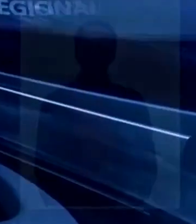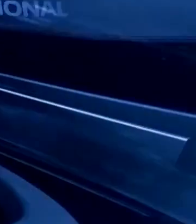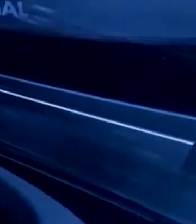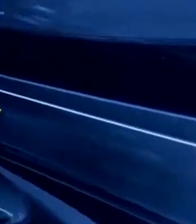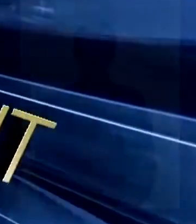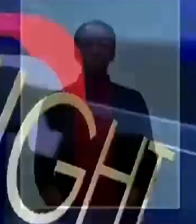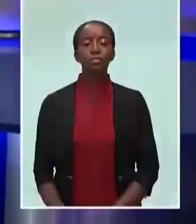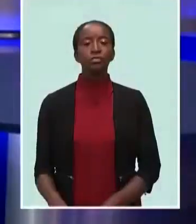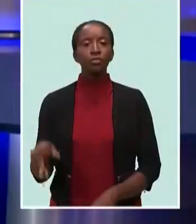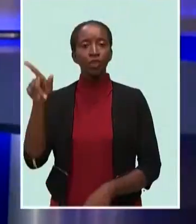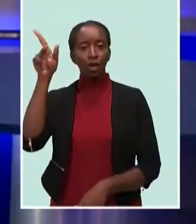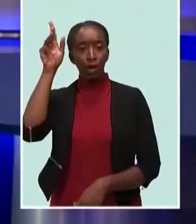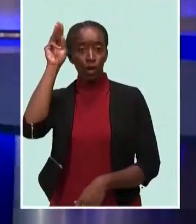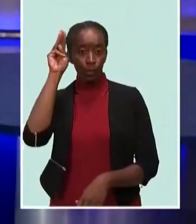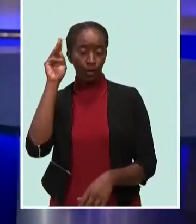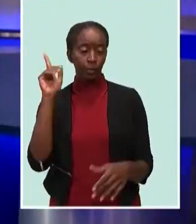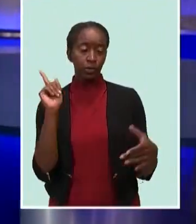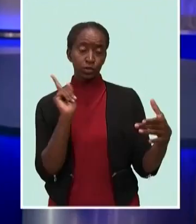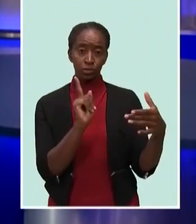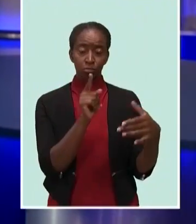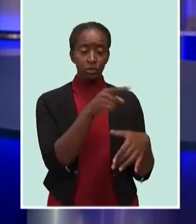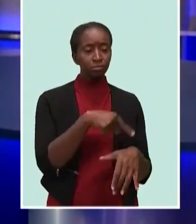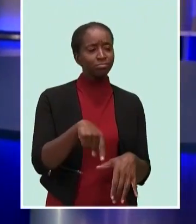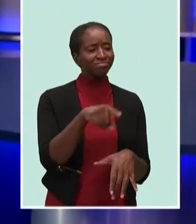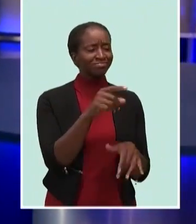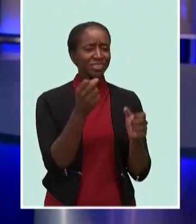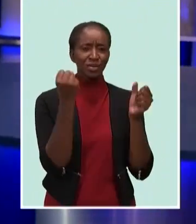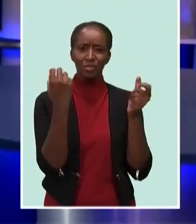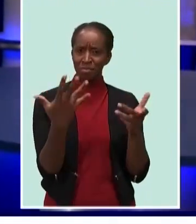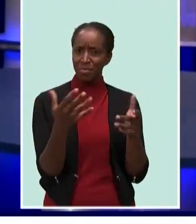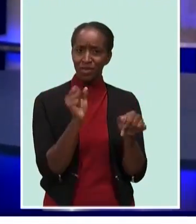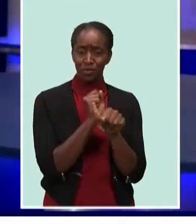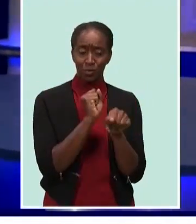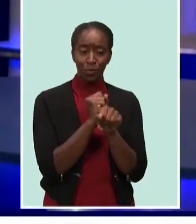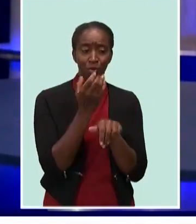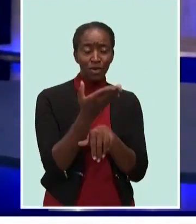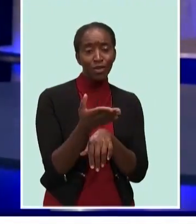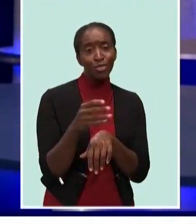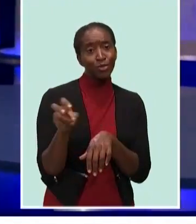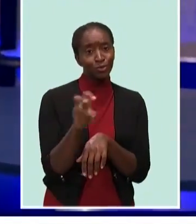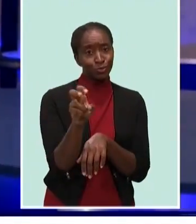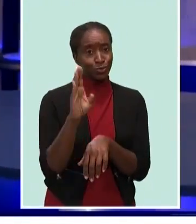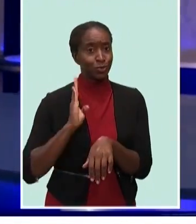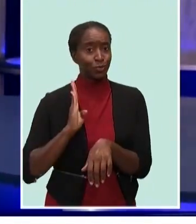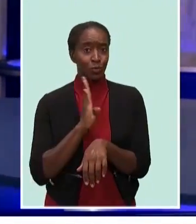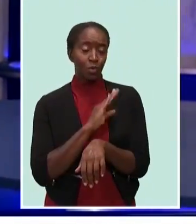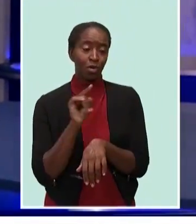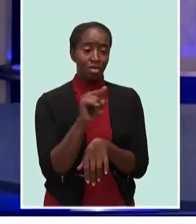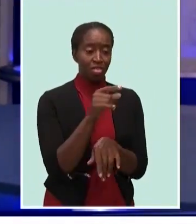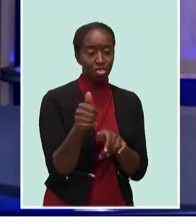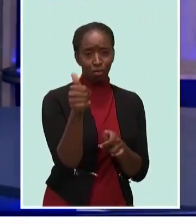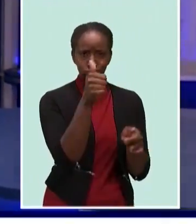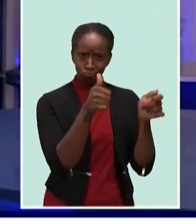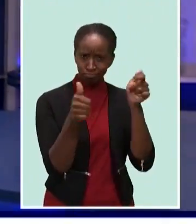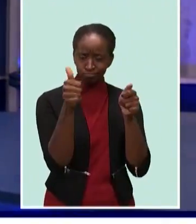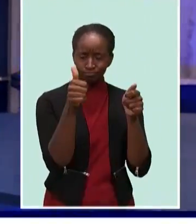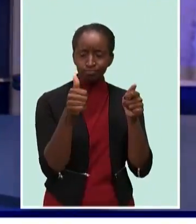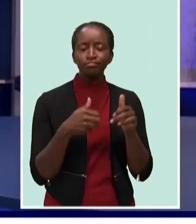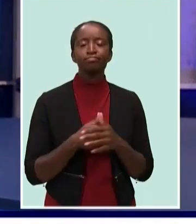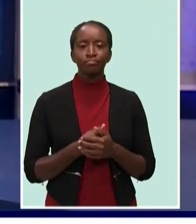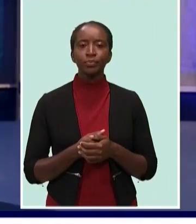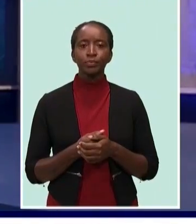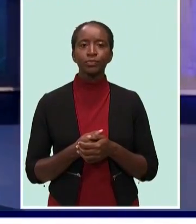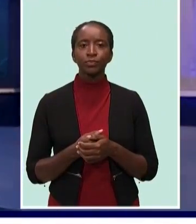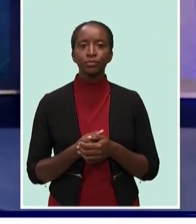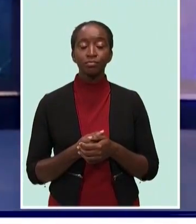Prime Minister Amor Motley has met with hundreds of workers and senior officials of the state-owned Transport Board. The meeting,